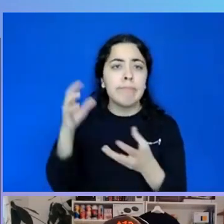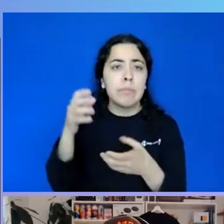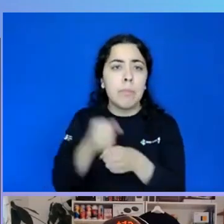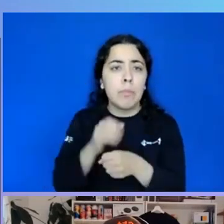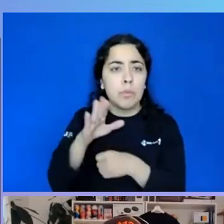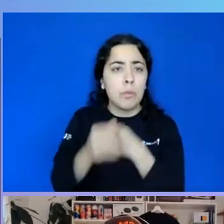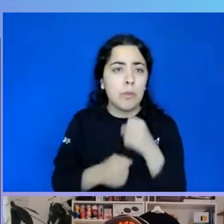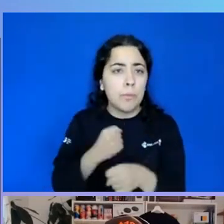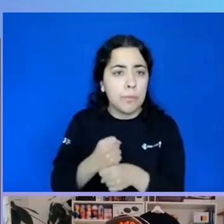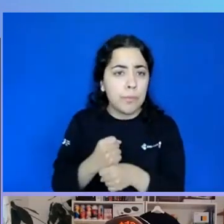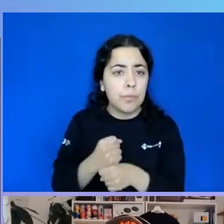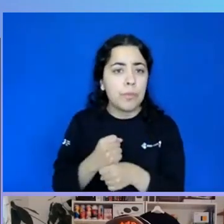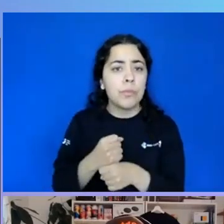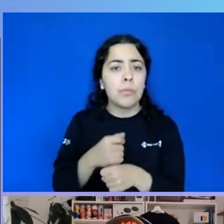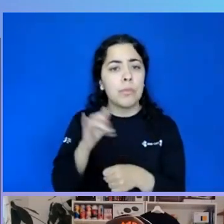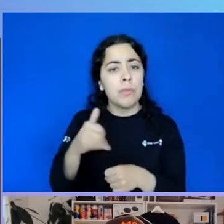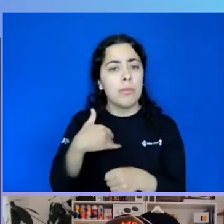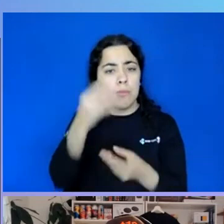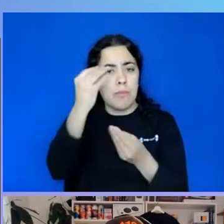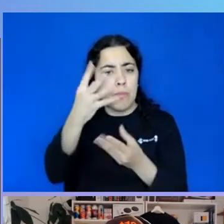has a corresponding data.